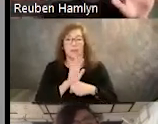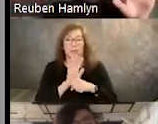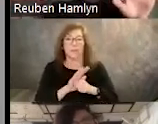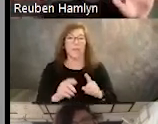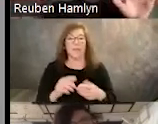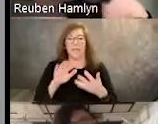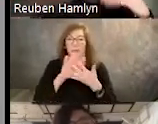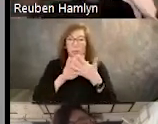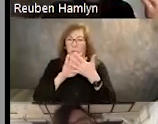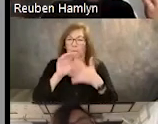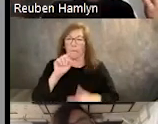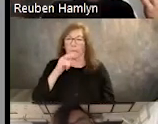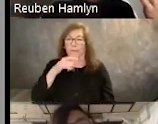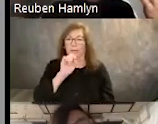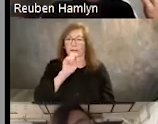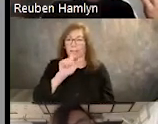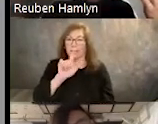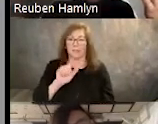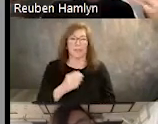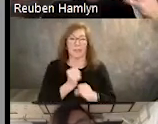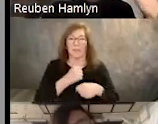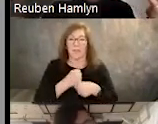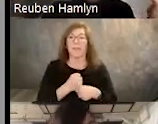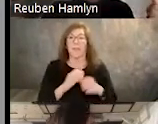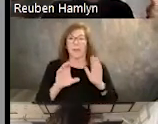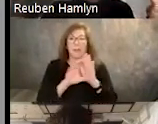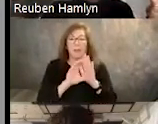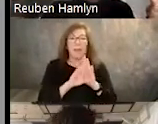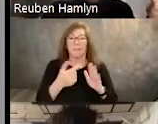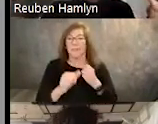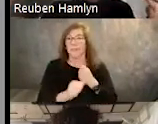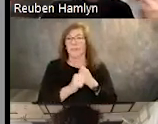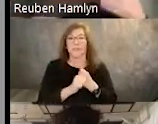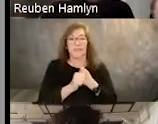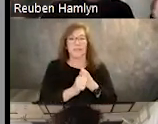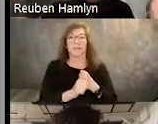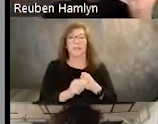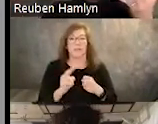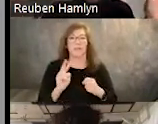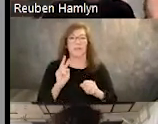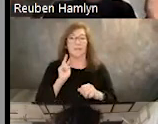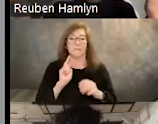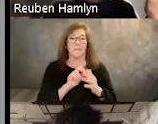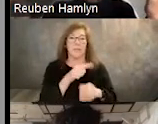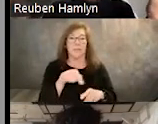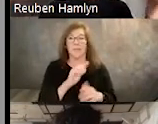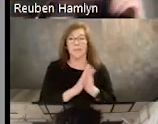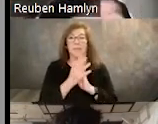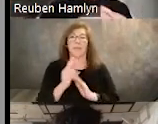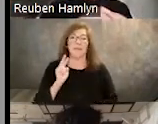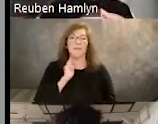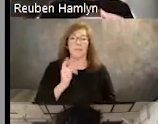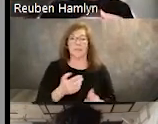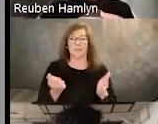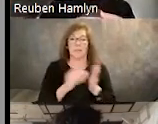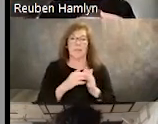pixelation, reproduce those images in our documentary. There's a risk of re-victimization even behind that shield of pixelation.